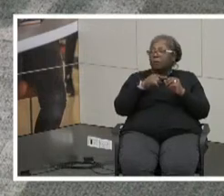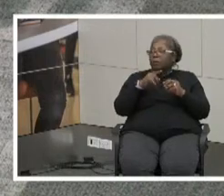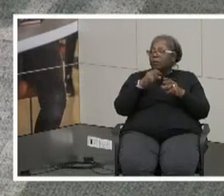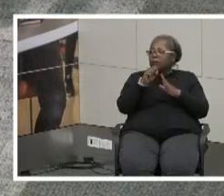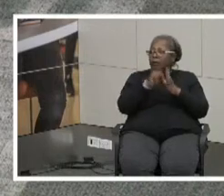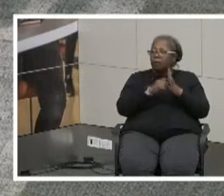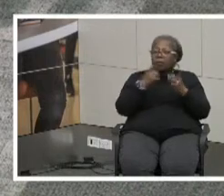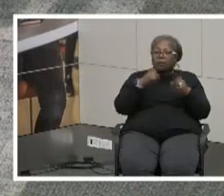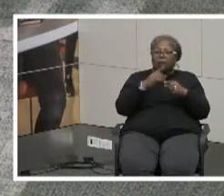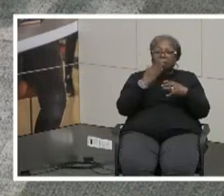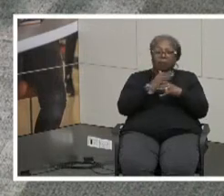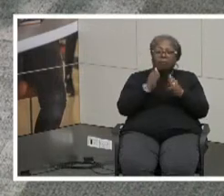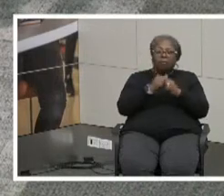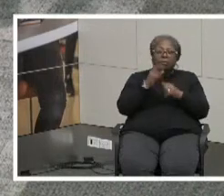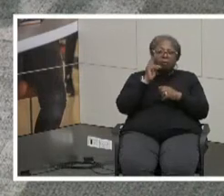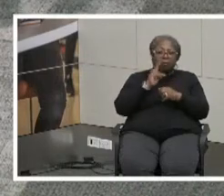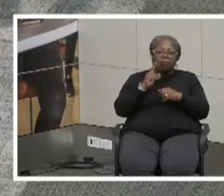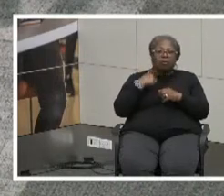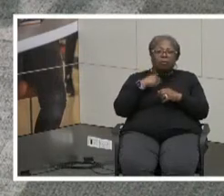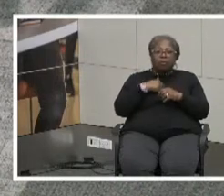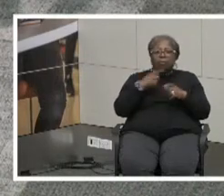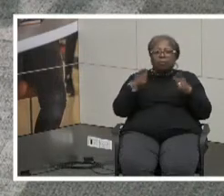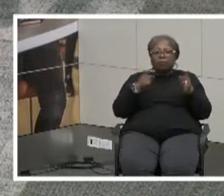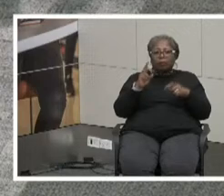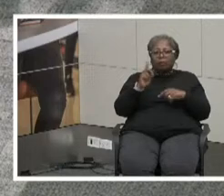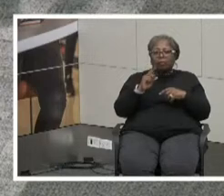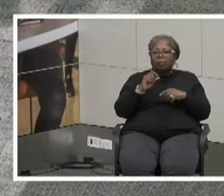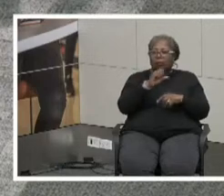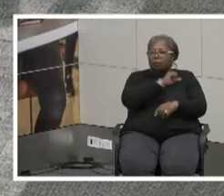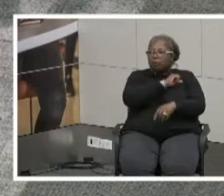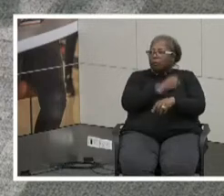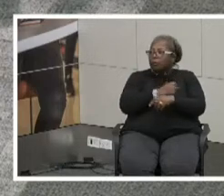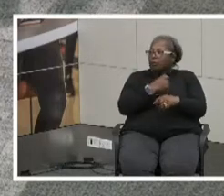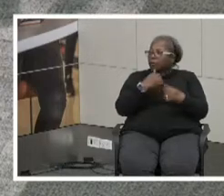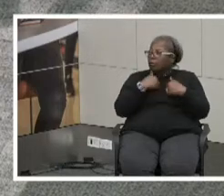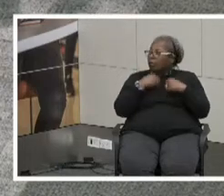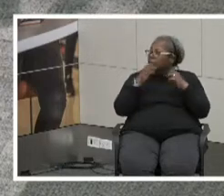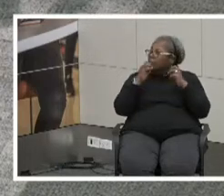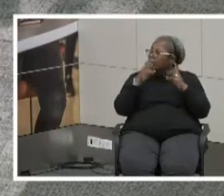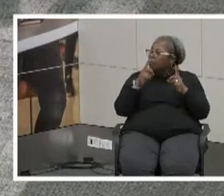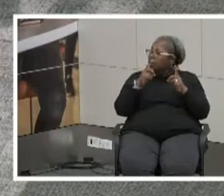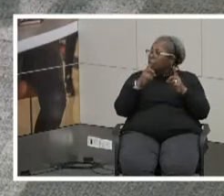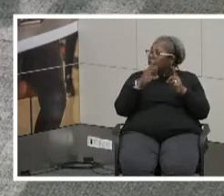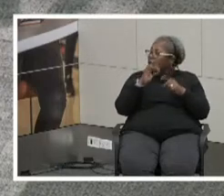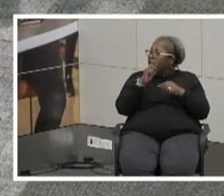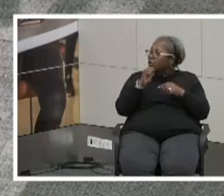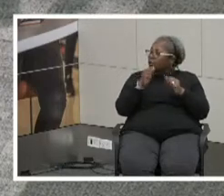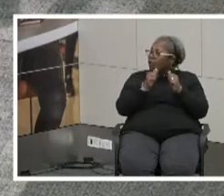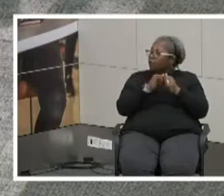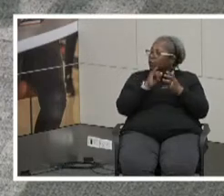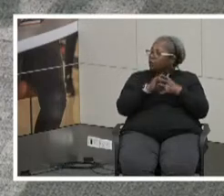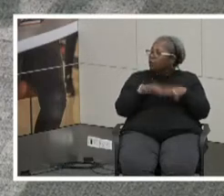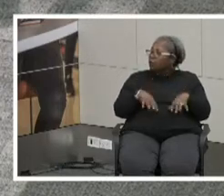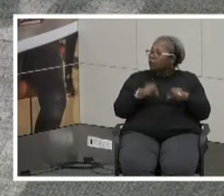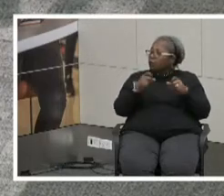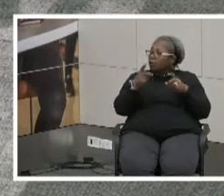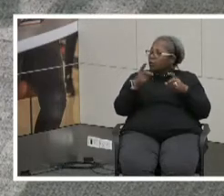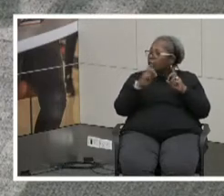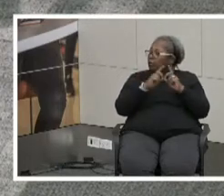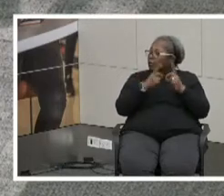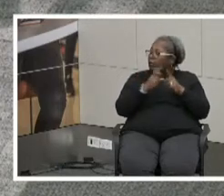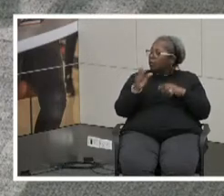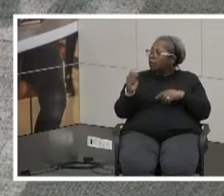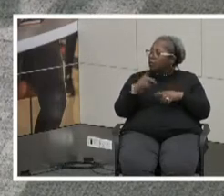Houston we wielded our Democratic power power this County possesses the Education Code and with it we took the district back from